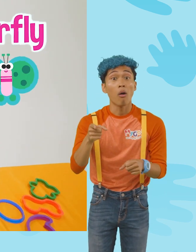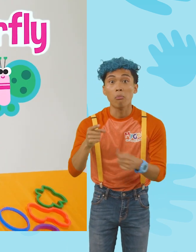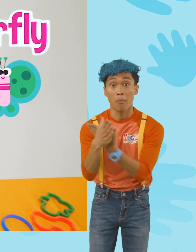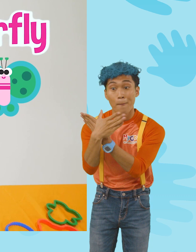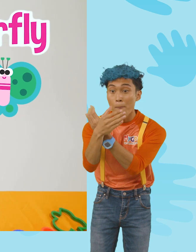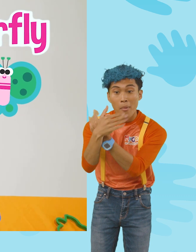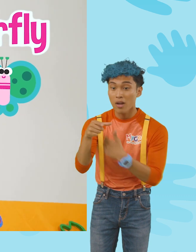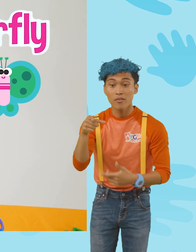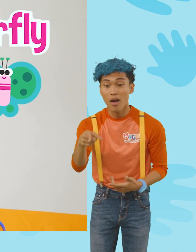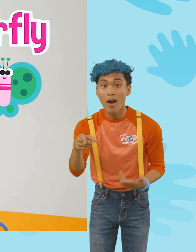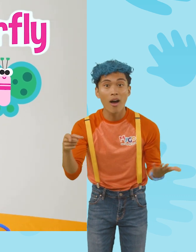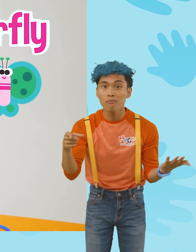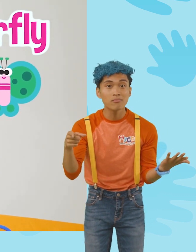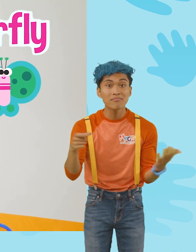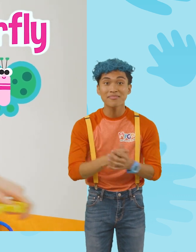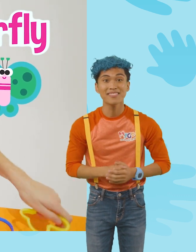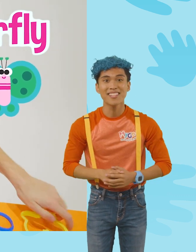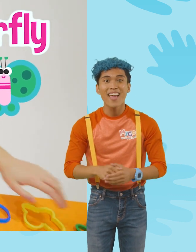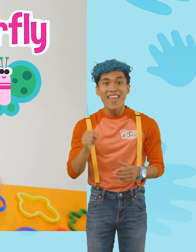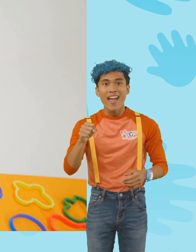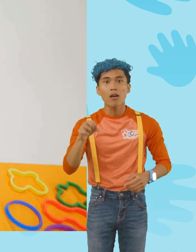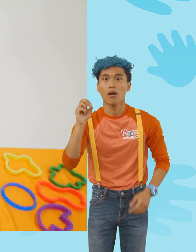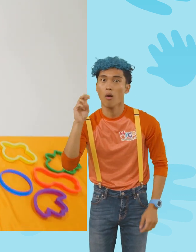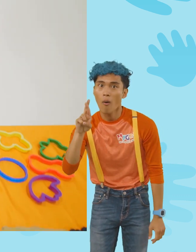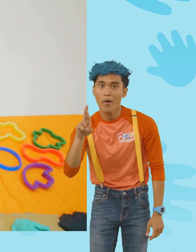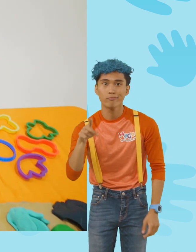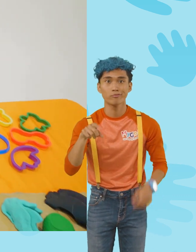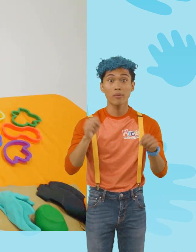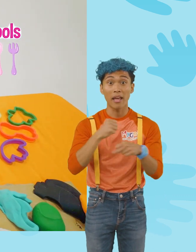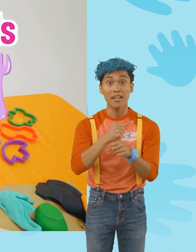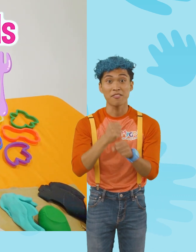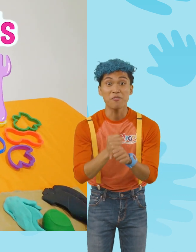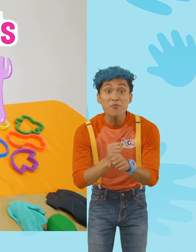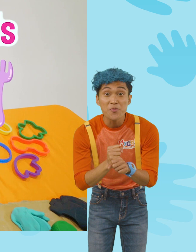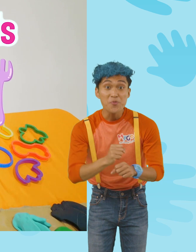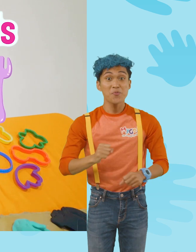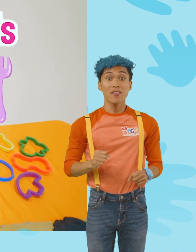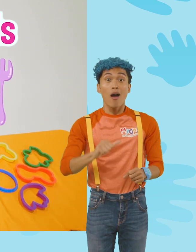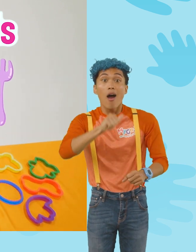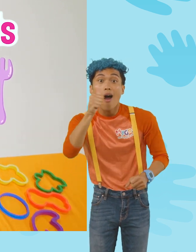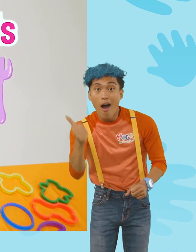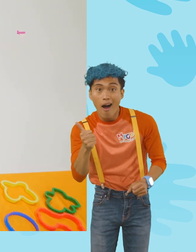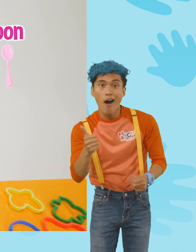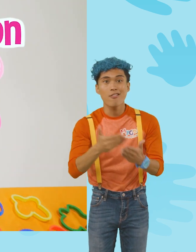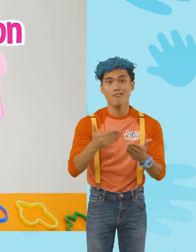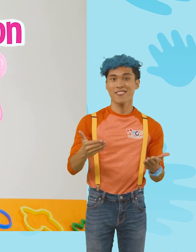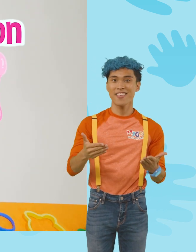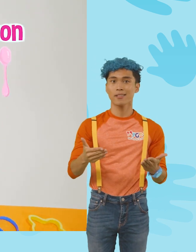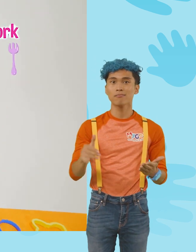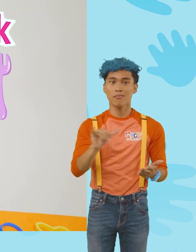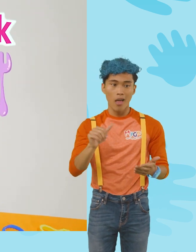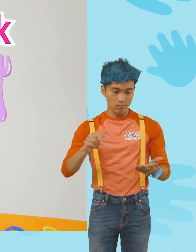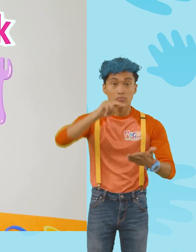a butterfly, yeah. Or you could use some other tools. Yeah, like this spoon